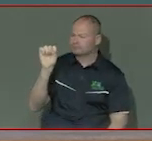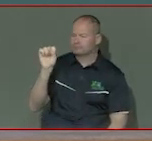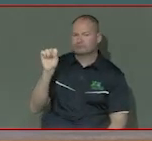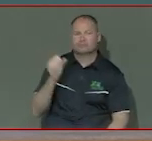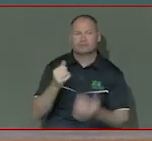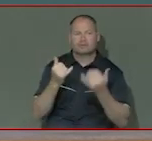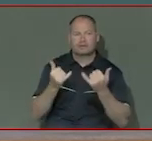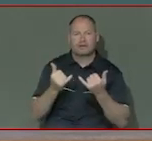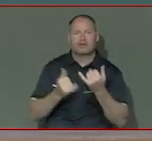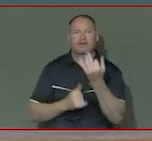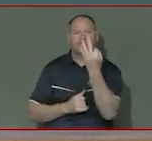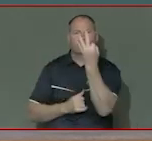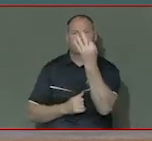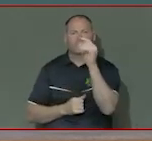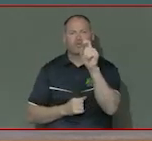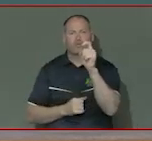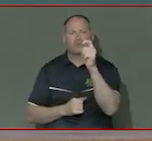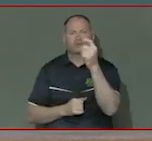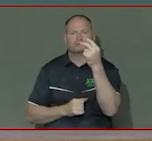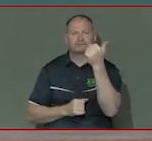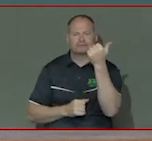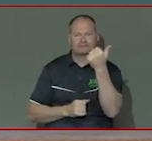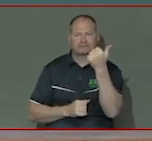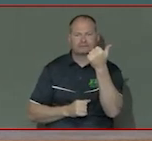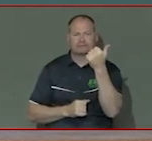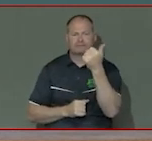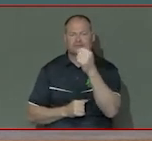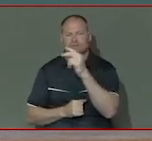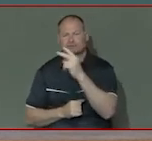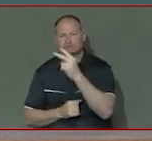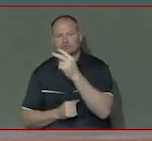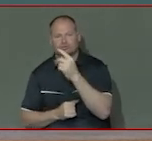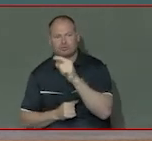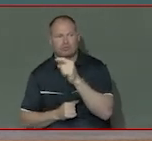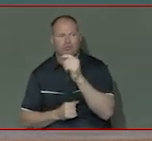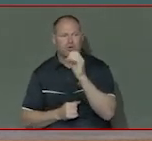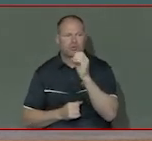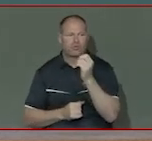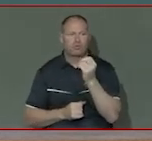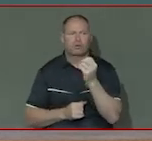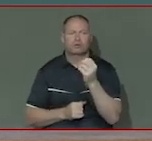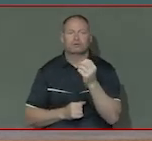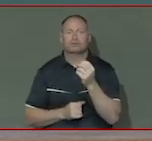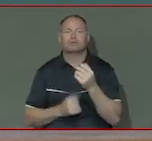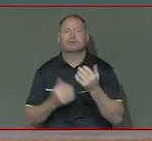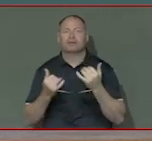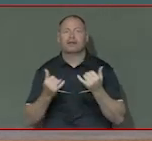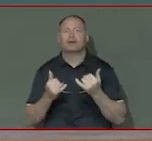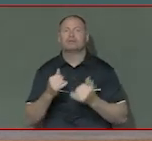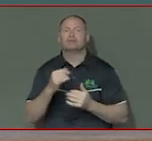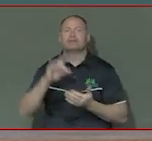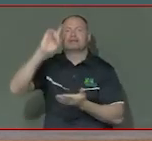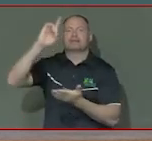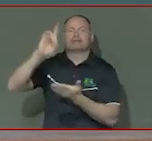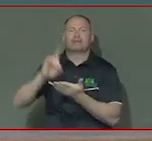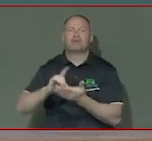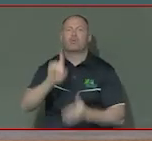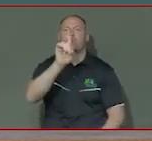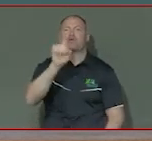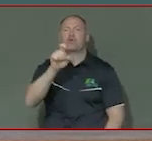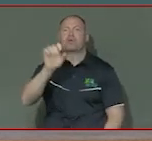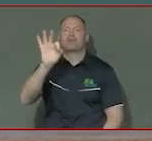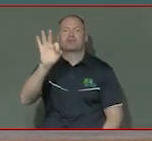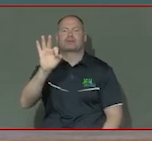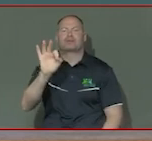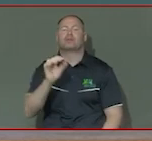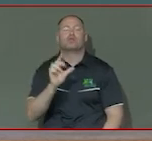from 3,6 to 1 to 2,3 to 1. Don't say it decreased by 1,3. Never